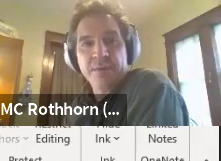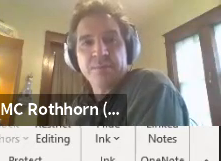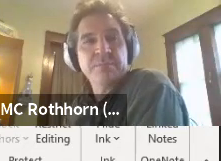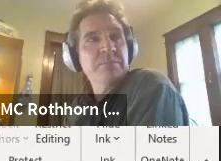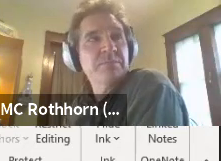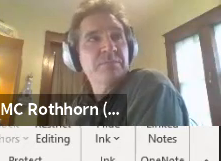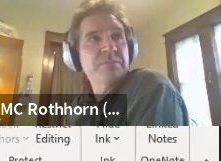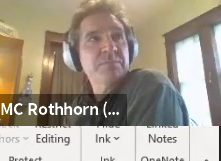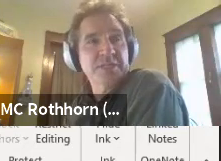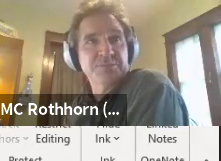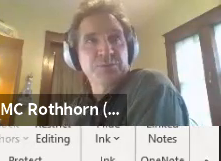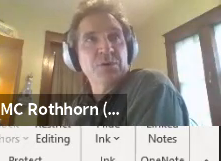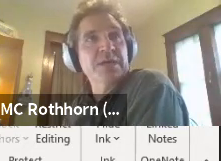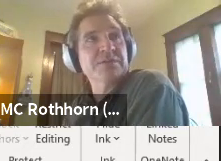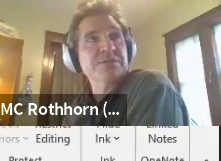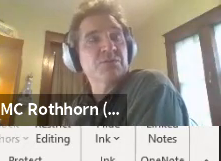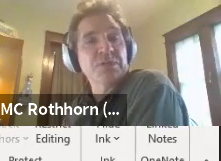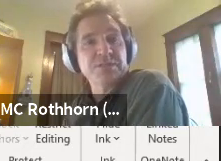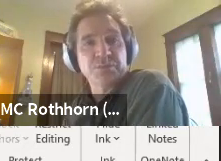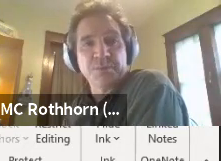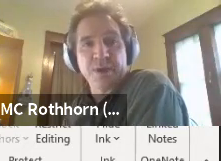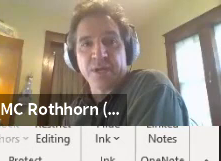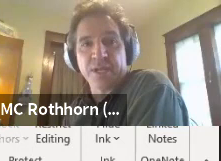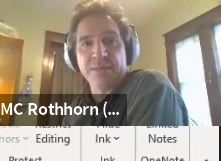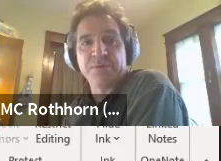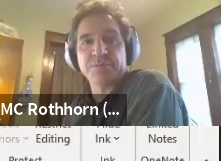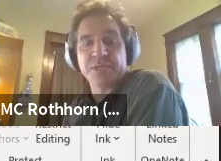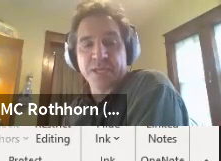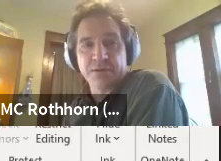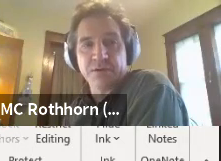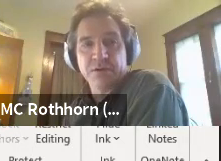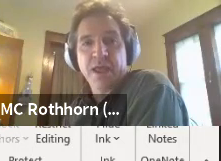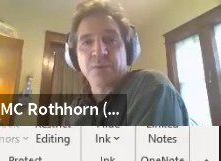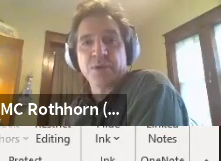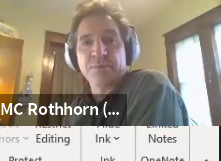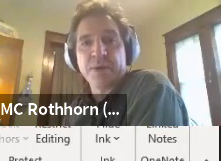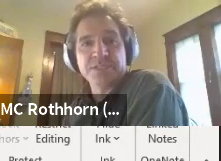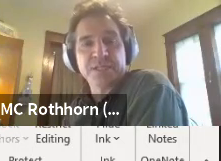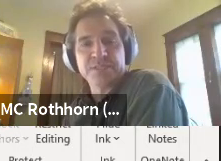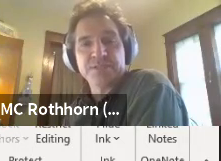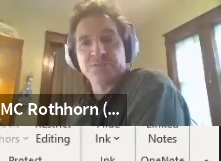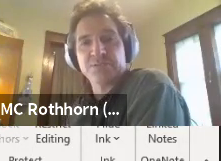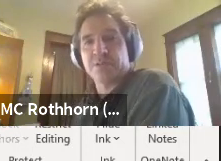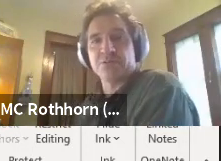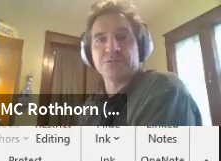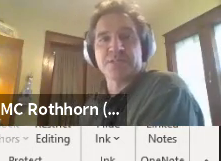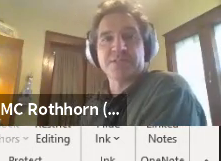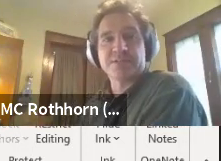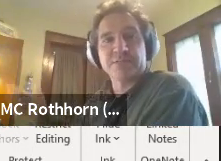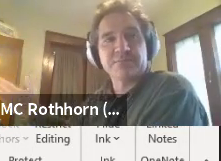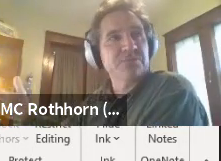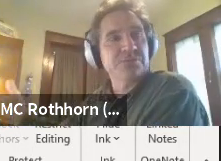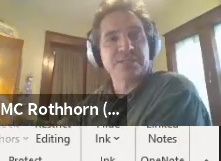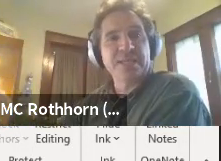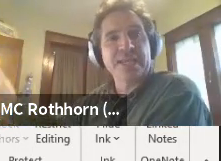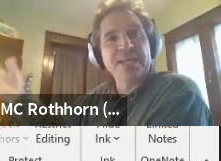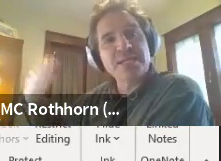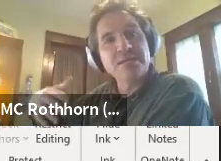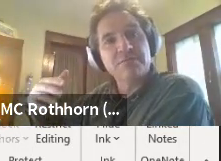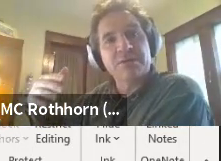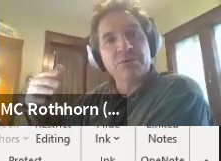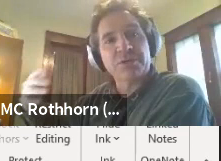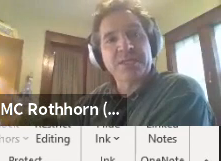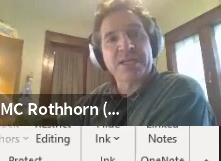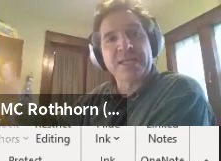I am exploring is the reason that we might want to keep them together. And what I'm imagining is there's this